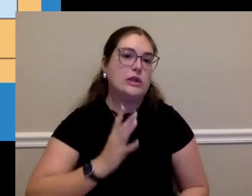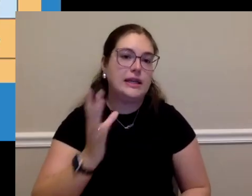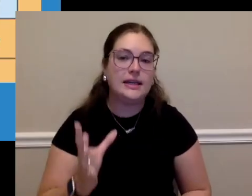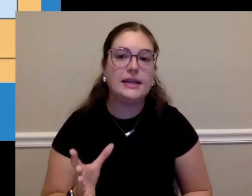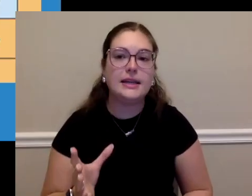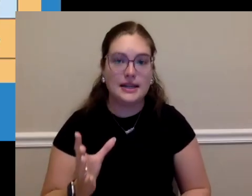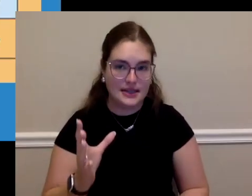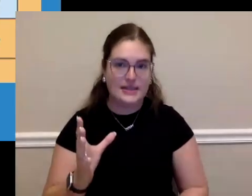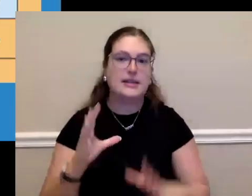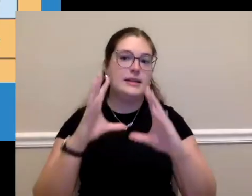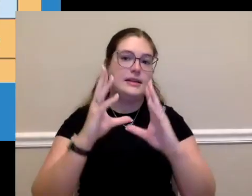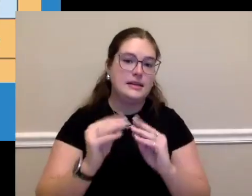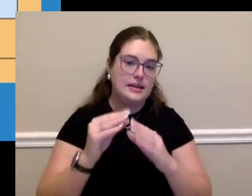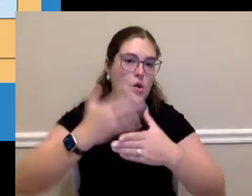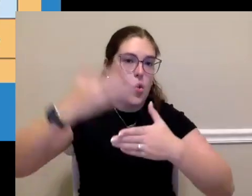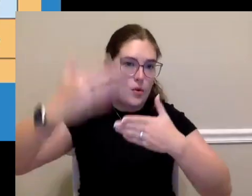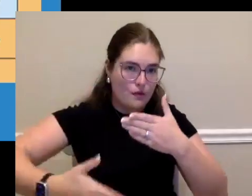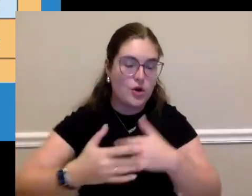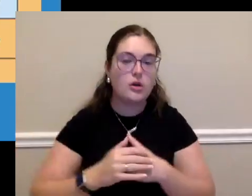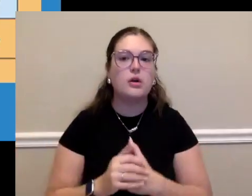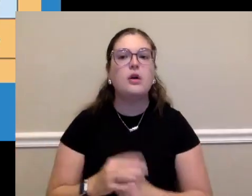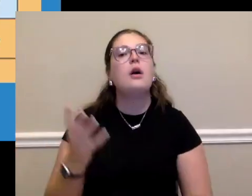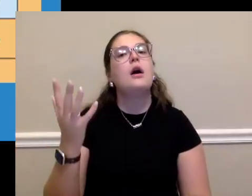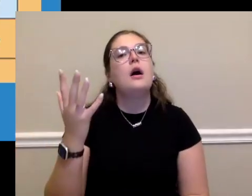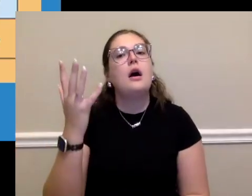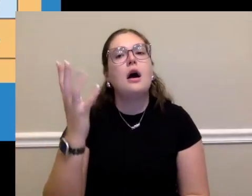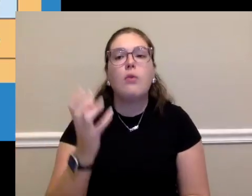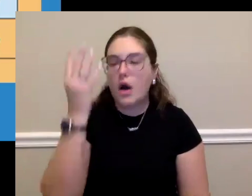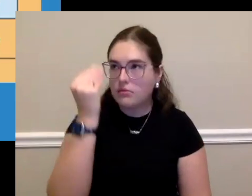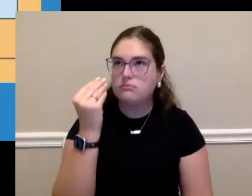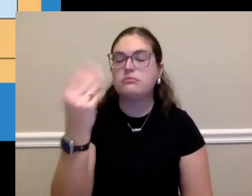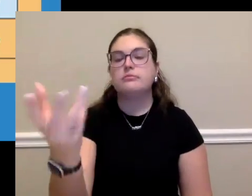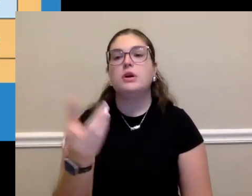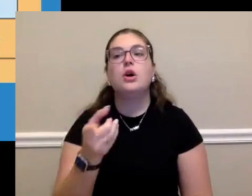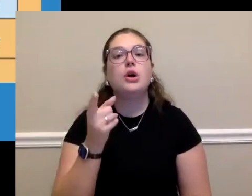the webinar is formally over. But Mhm. I do want to say,